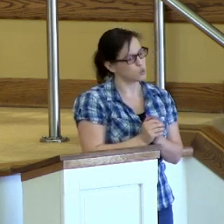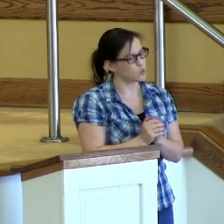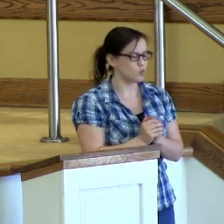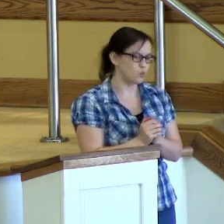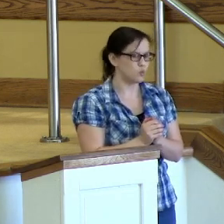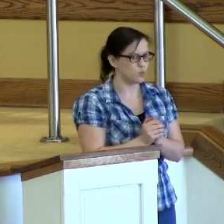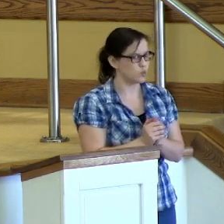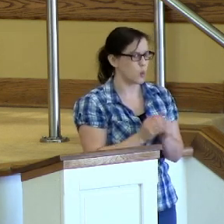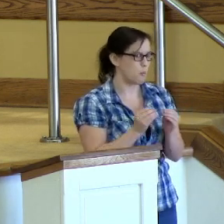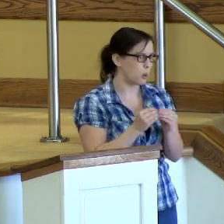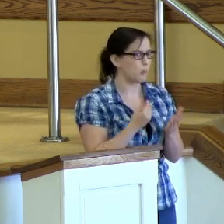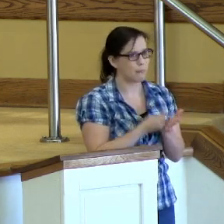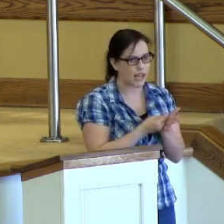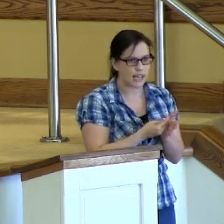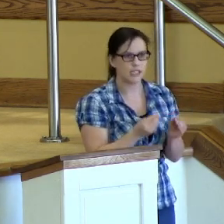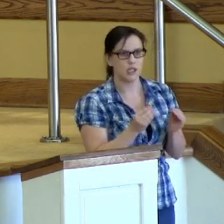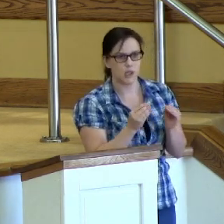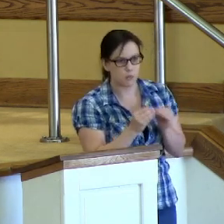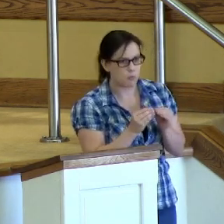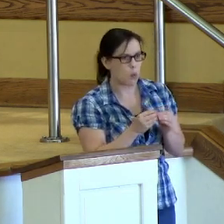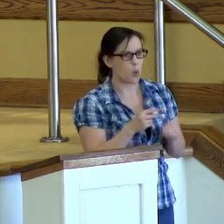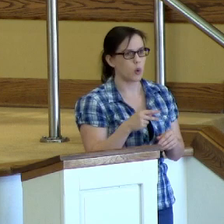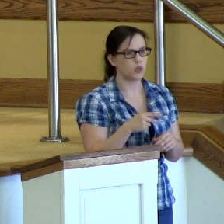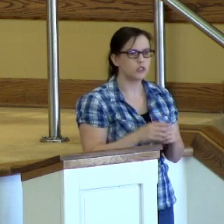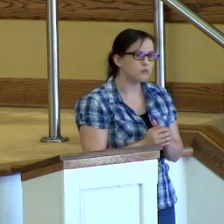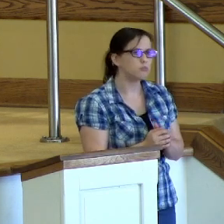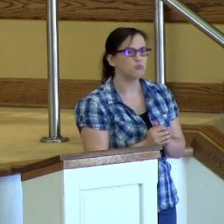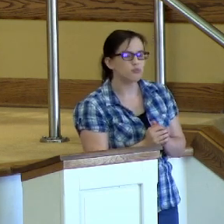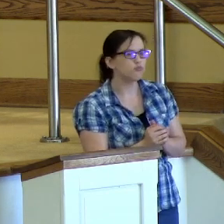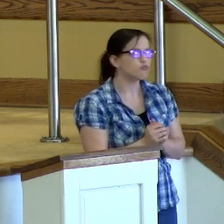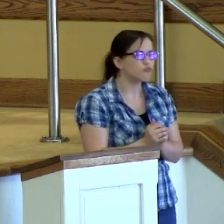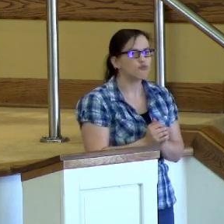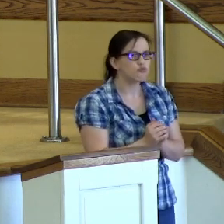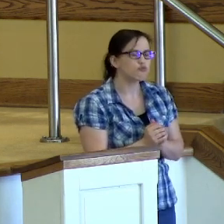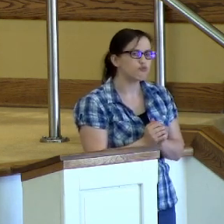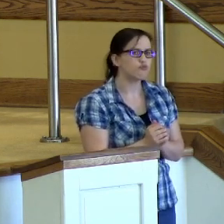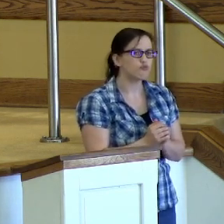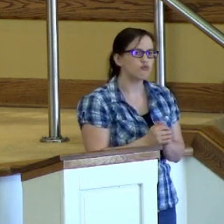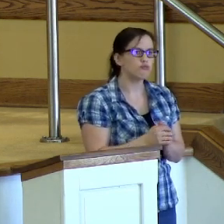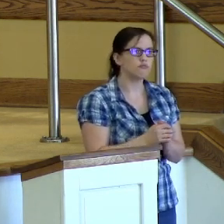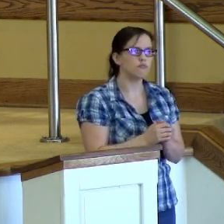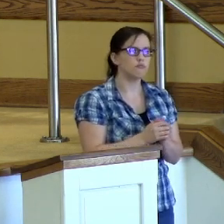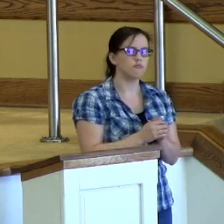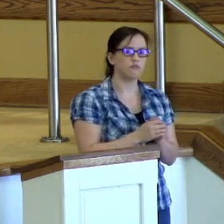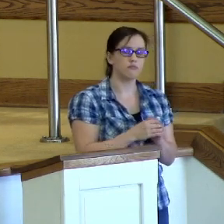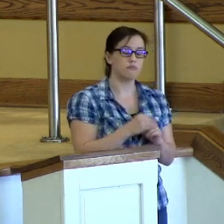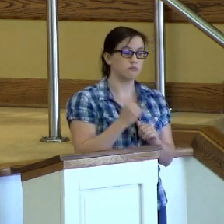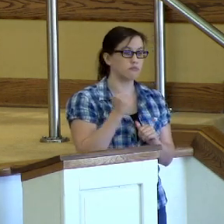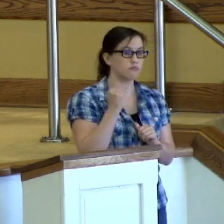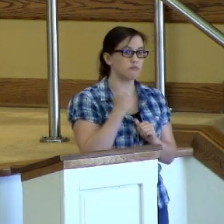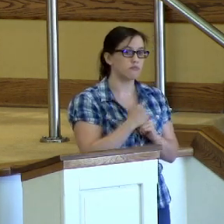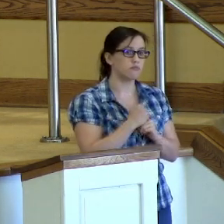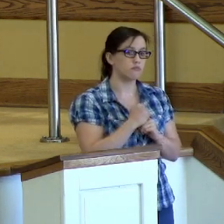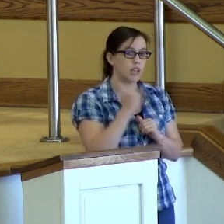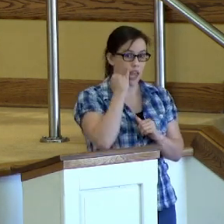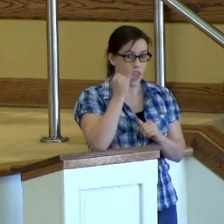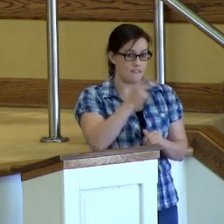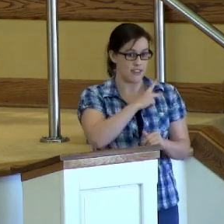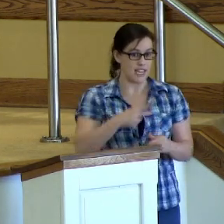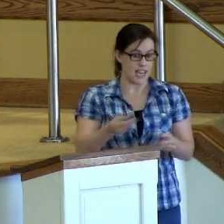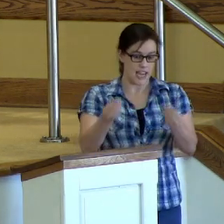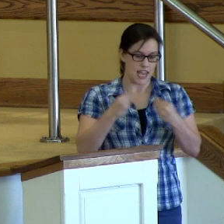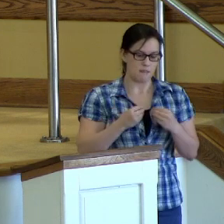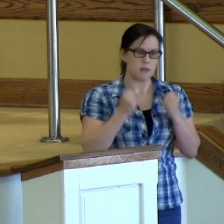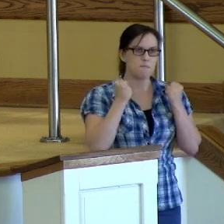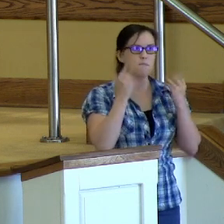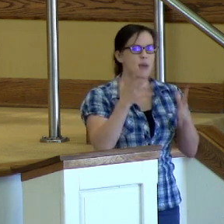hire. So he said, he answered and said unto the servants of Balak, and I will give thee, if Balak would give me this house full of